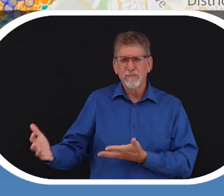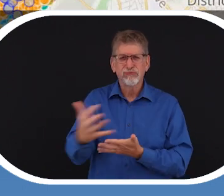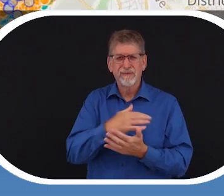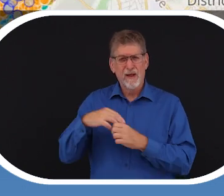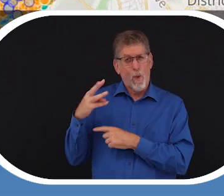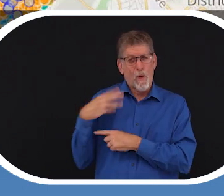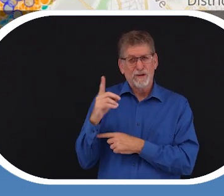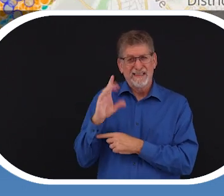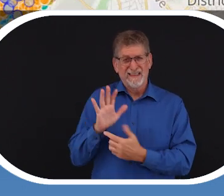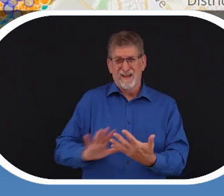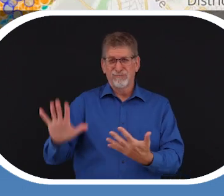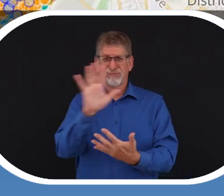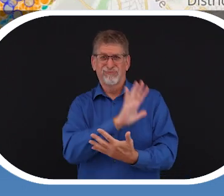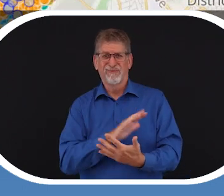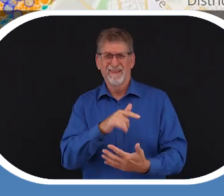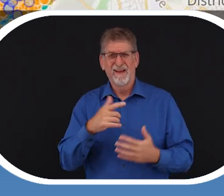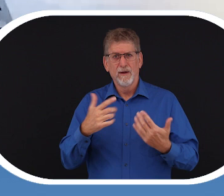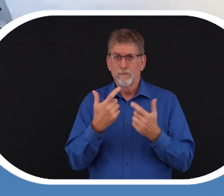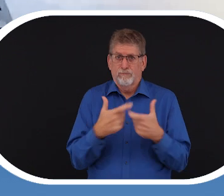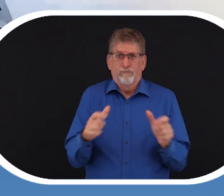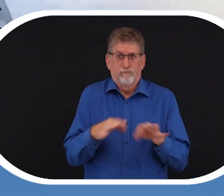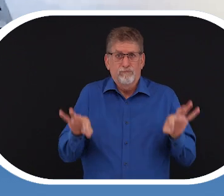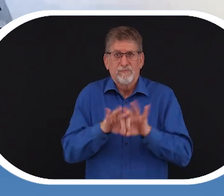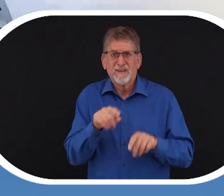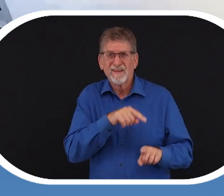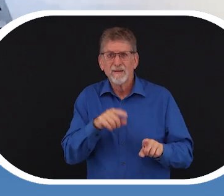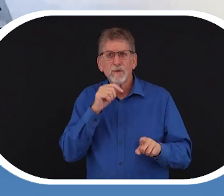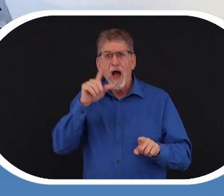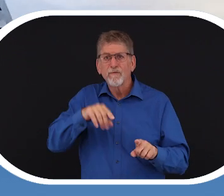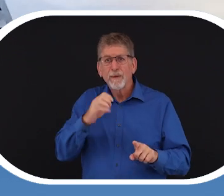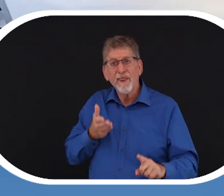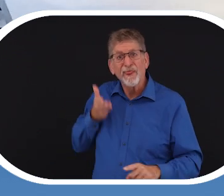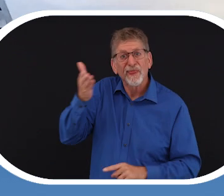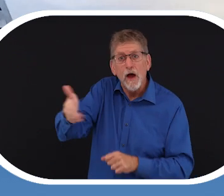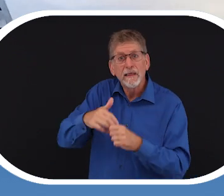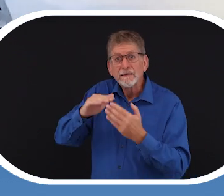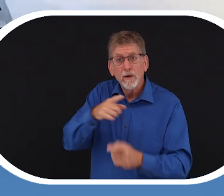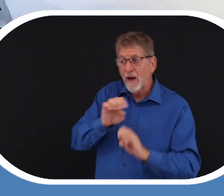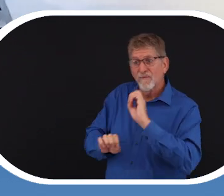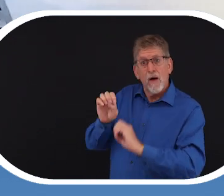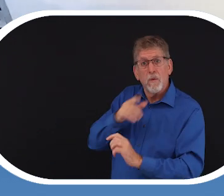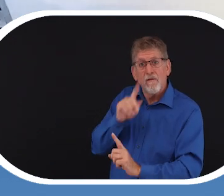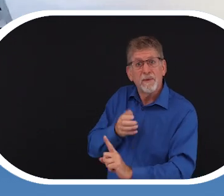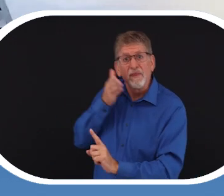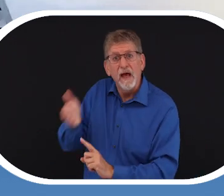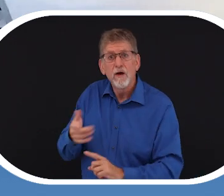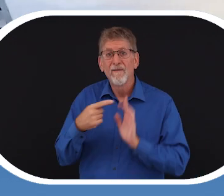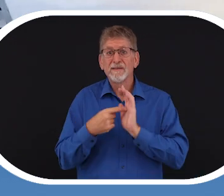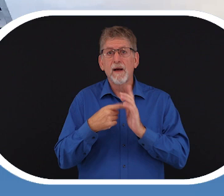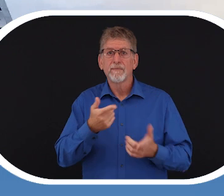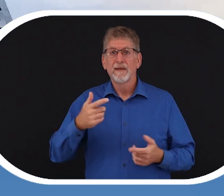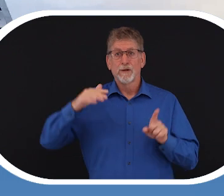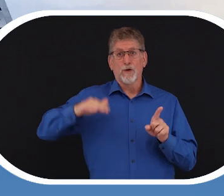from our users in Washington, D.C. And critically and importantly, you don't actually have to be located in the city that you're evaluating. So for